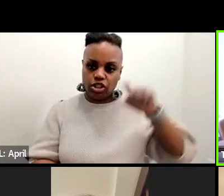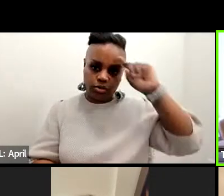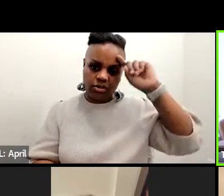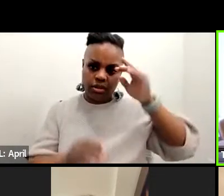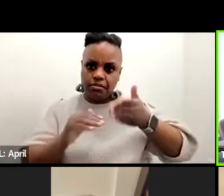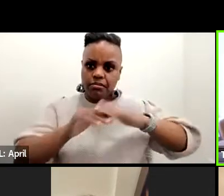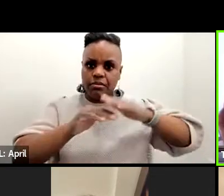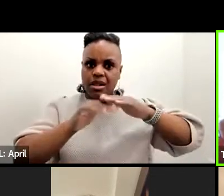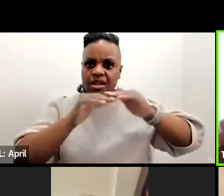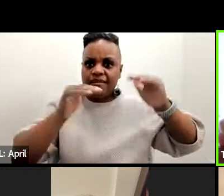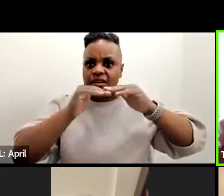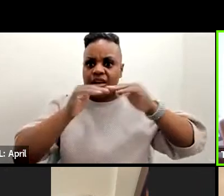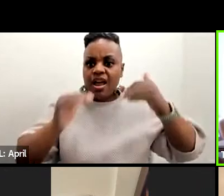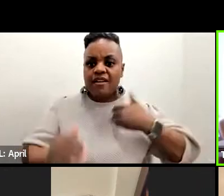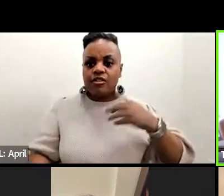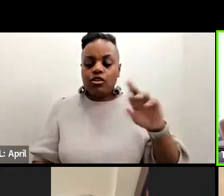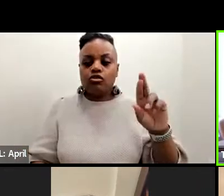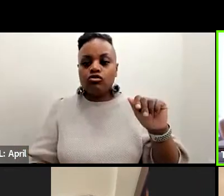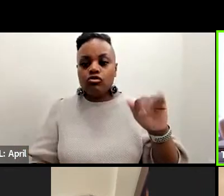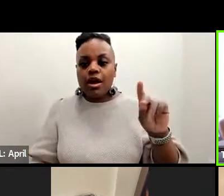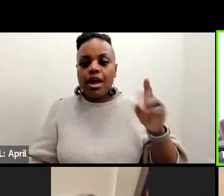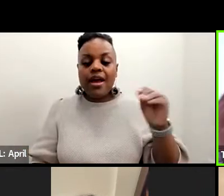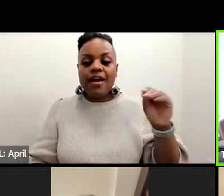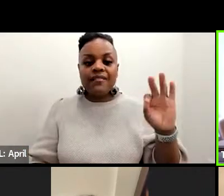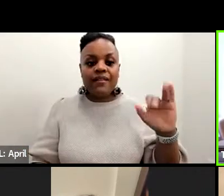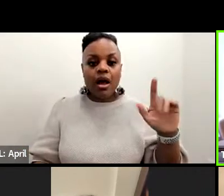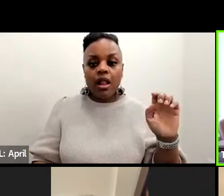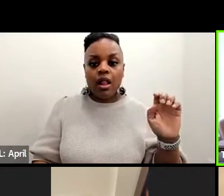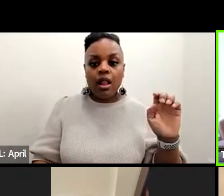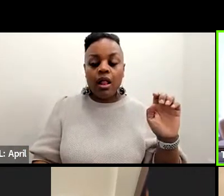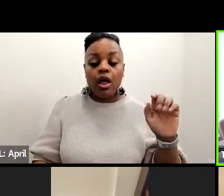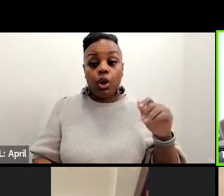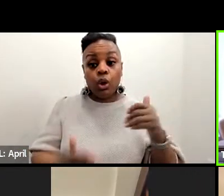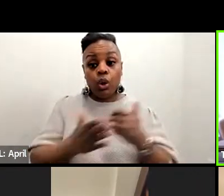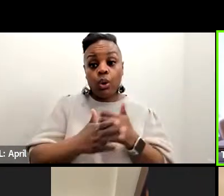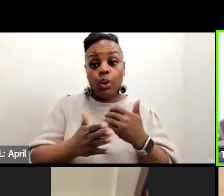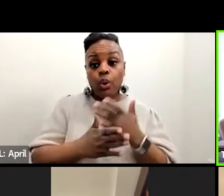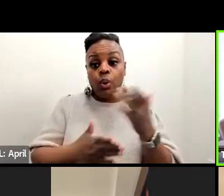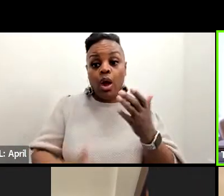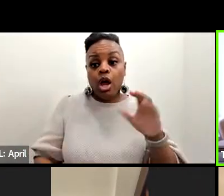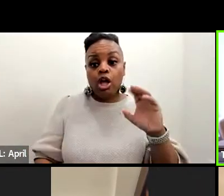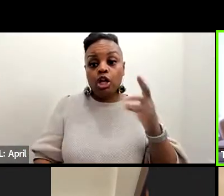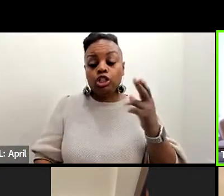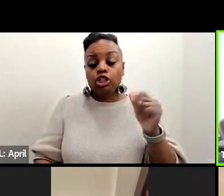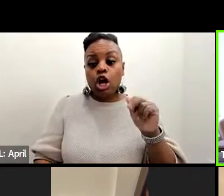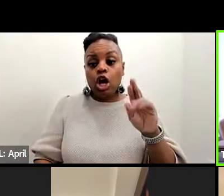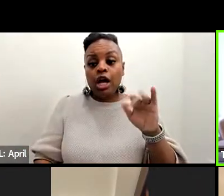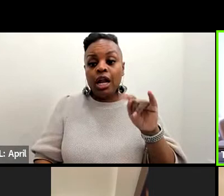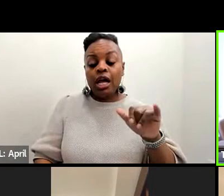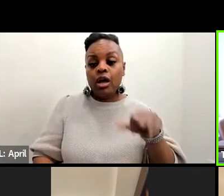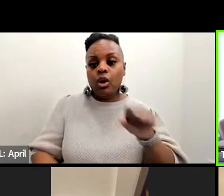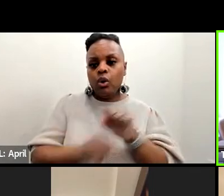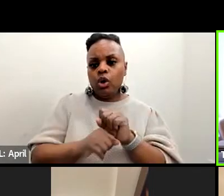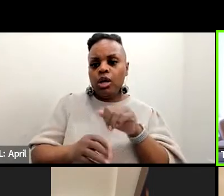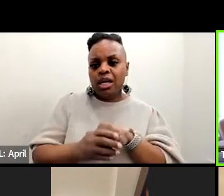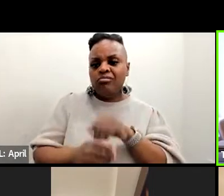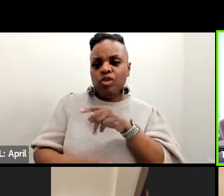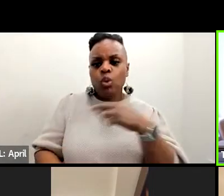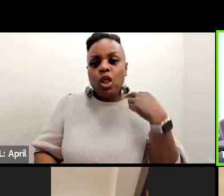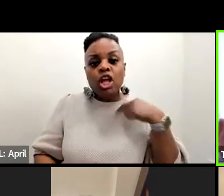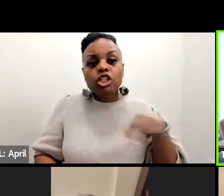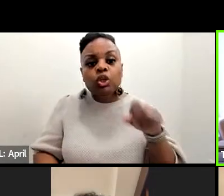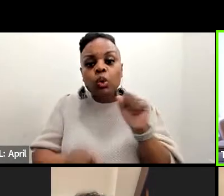youth, you have charity work, you have religious work. They're very visible, right? And